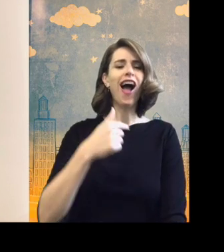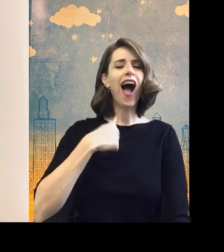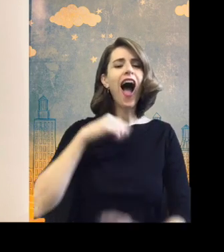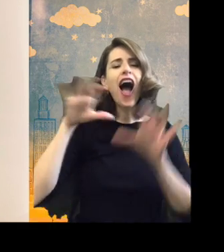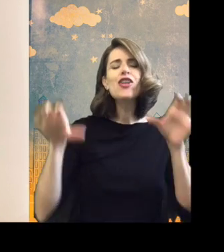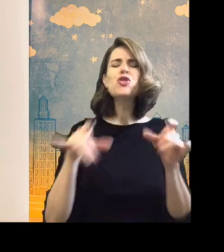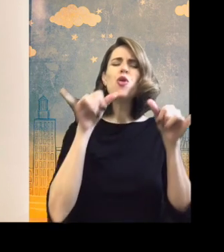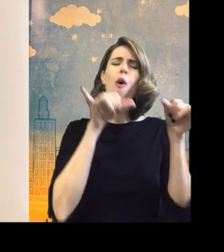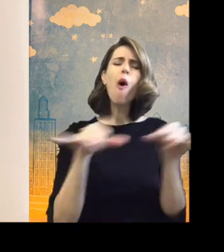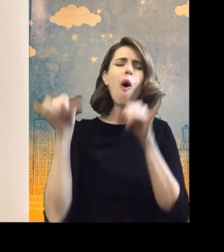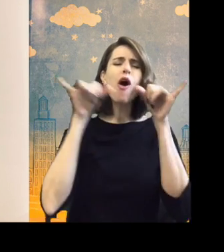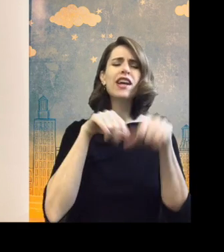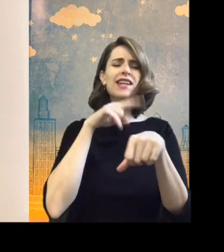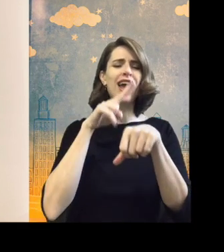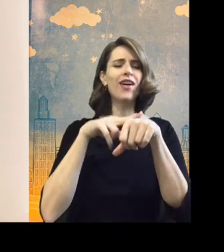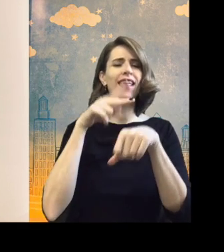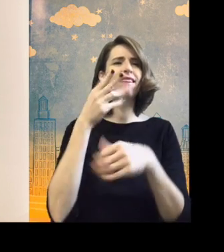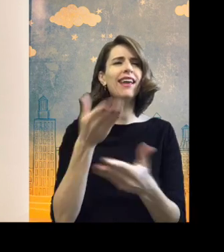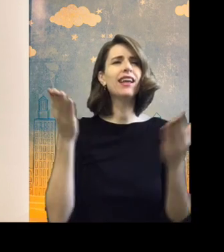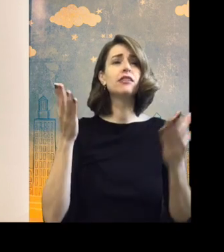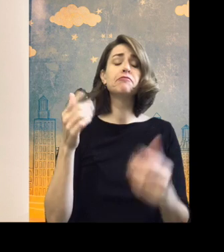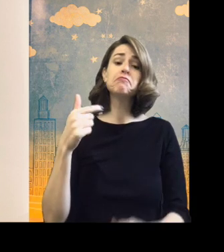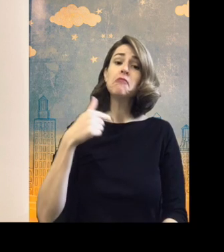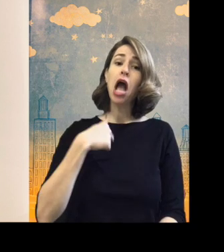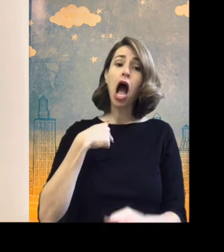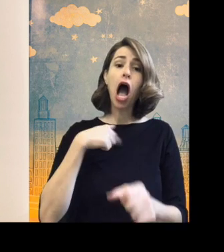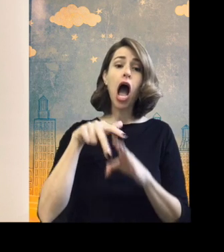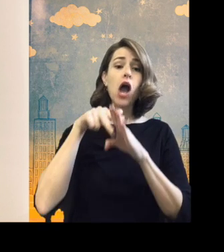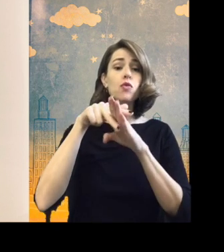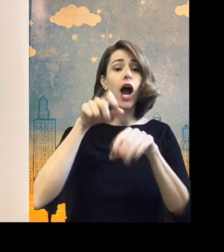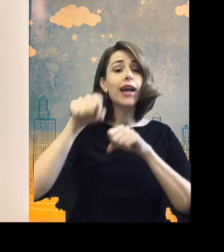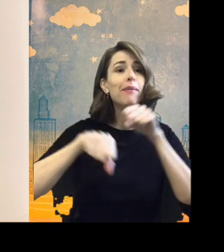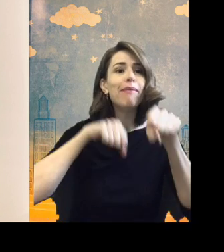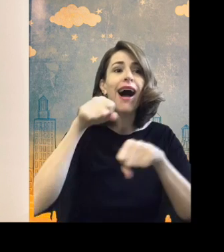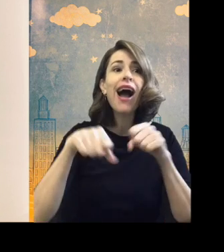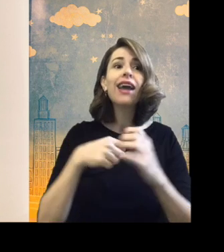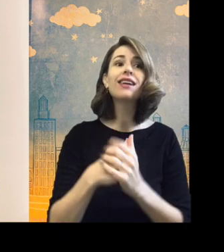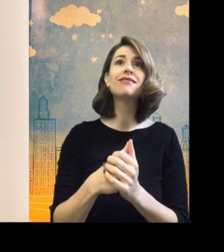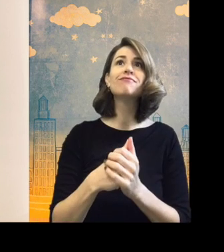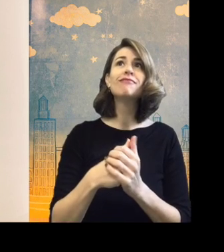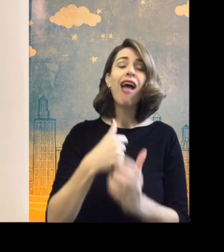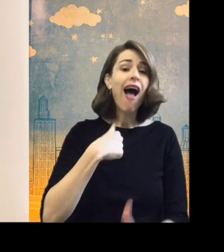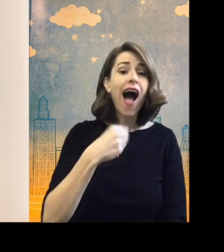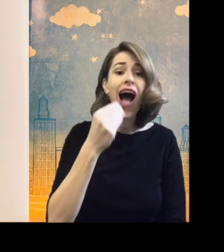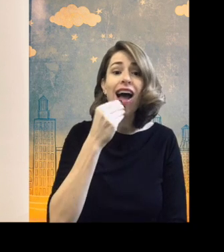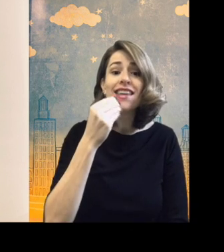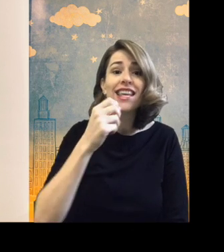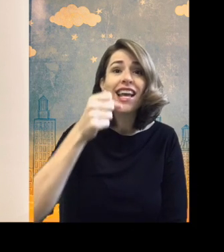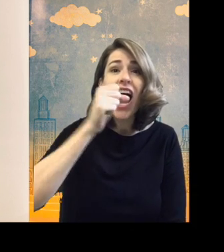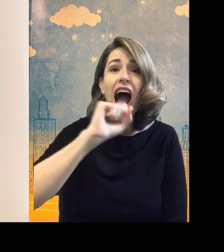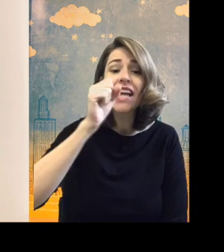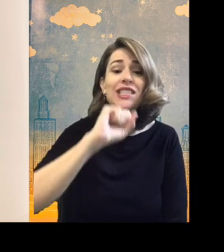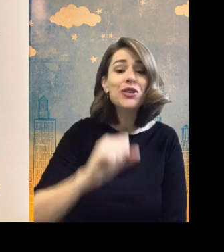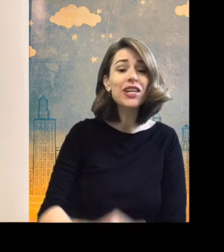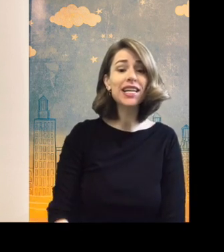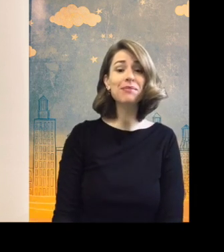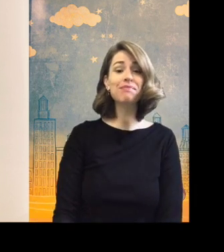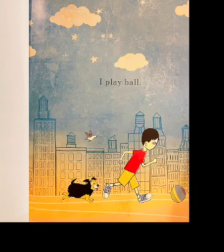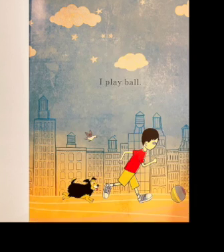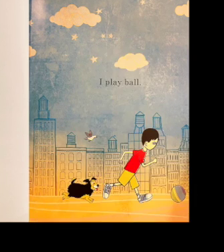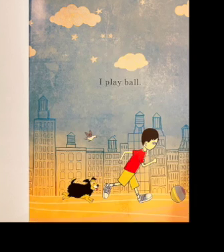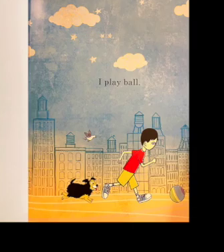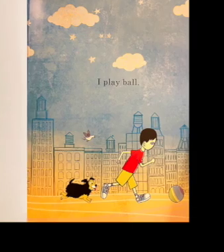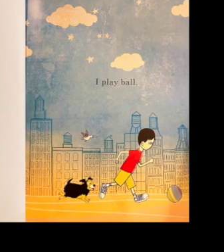Sure, I do ordinary things. I ride a bike, I eat ice